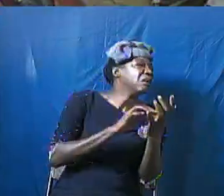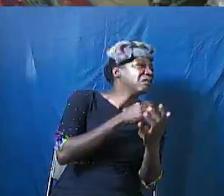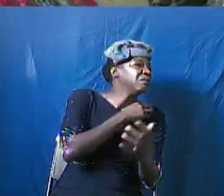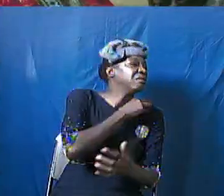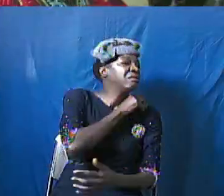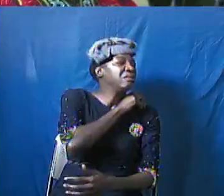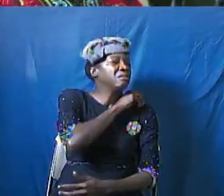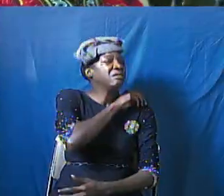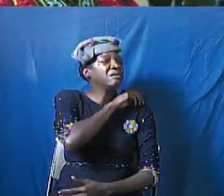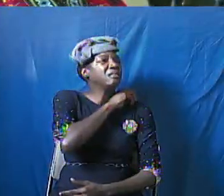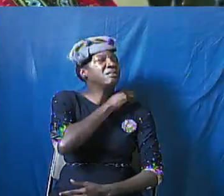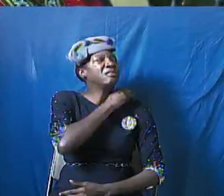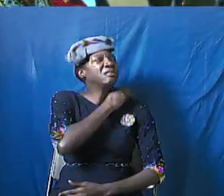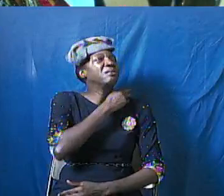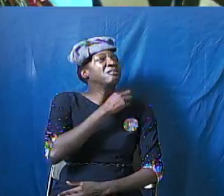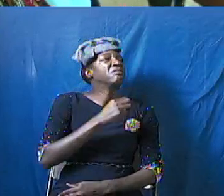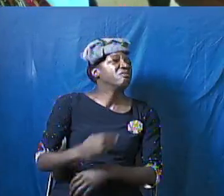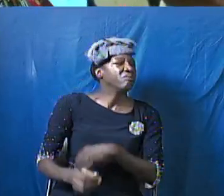Jesus, hallelujah,